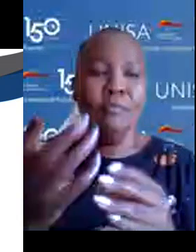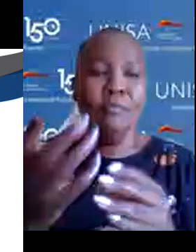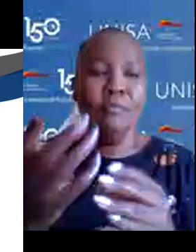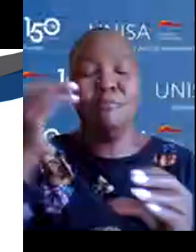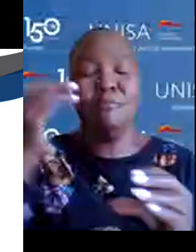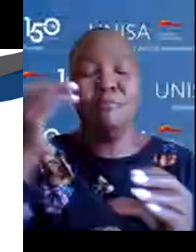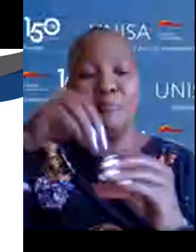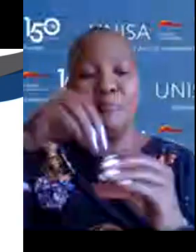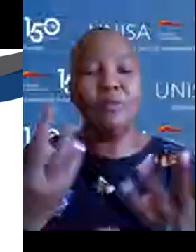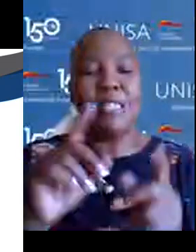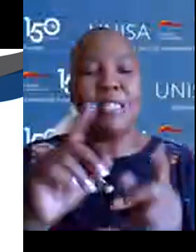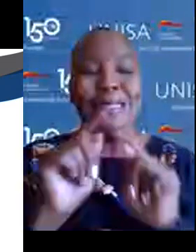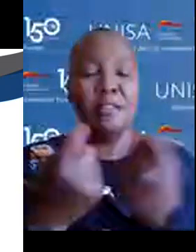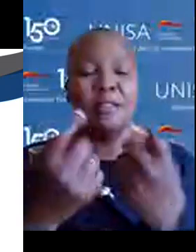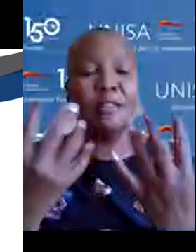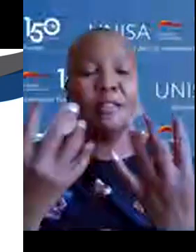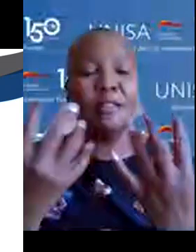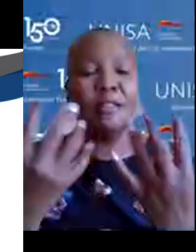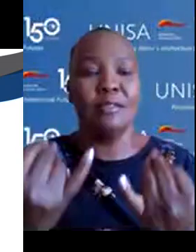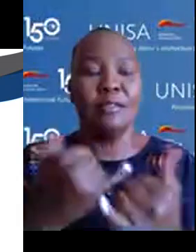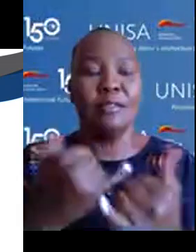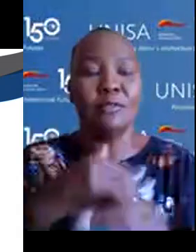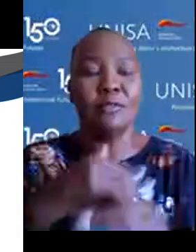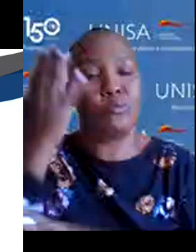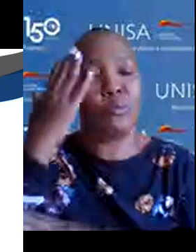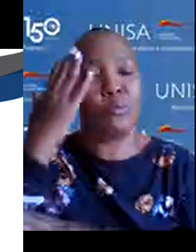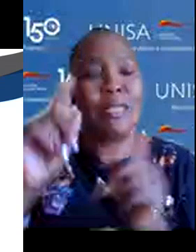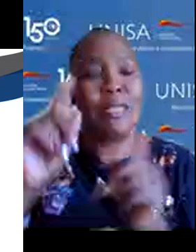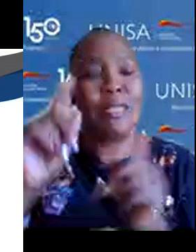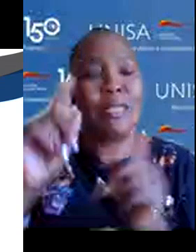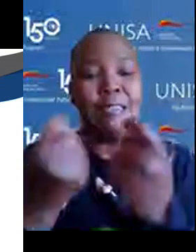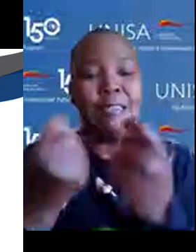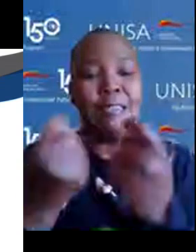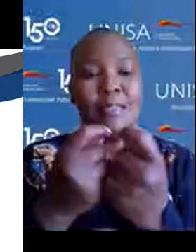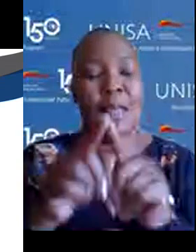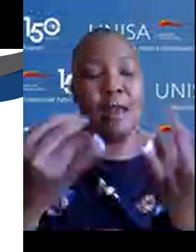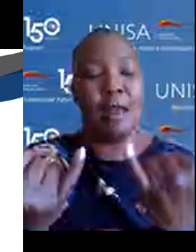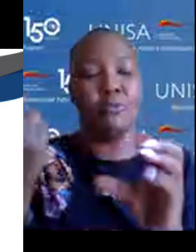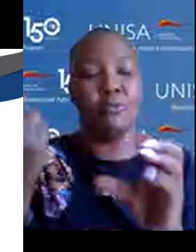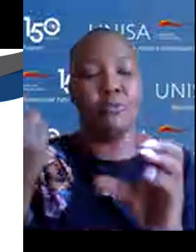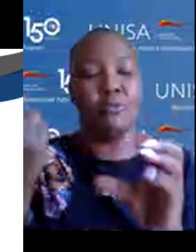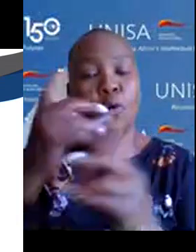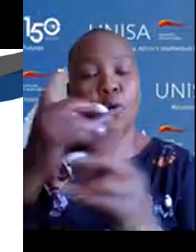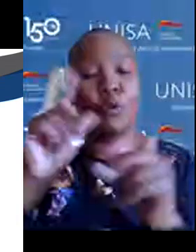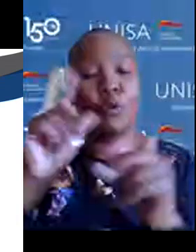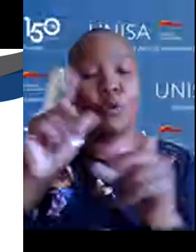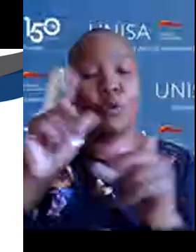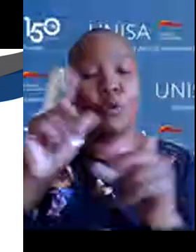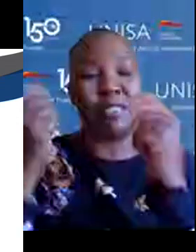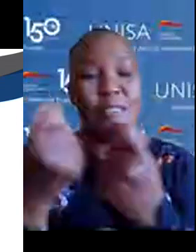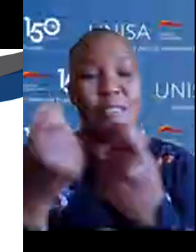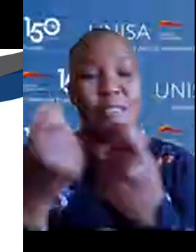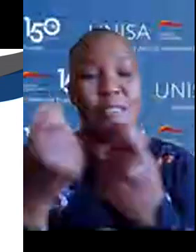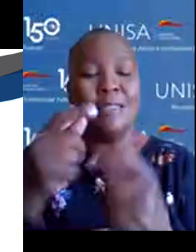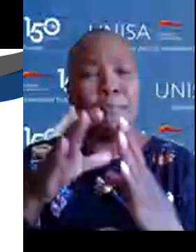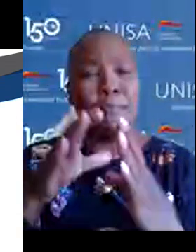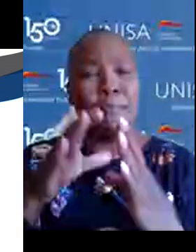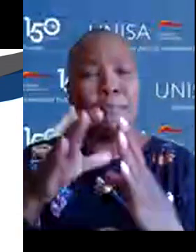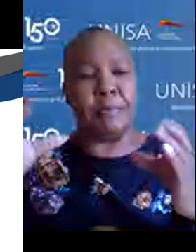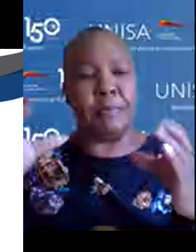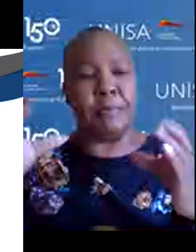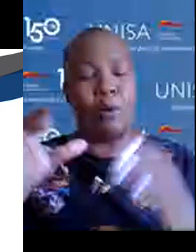now familiar with Teams as we're all joined here on Teams. But Teams is quite big in terms of group work sharing. So there's a lot